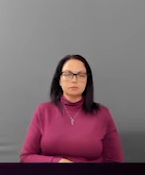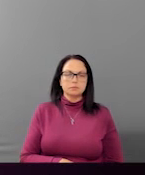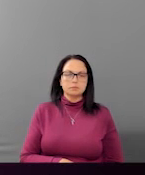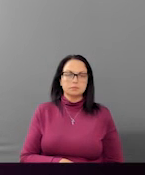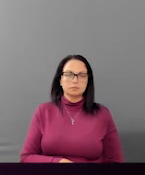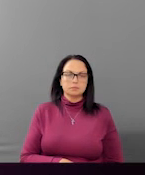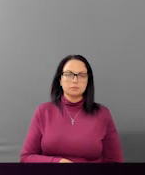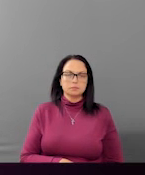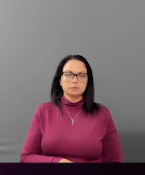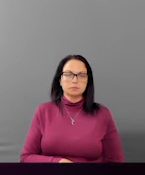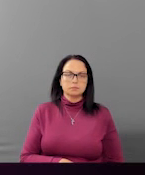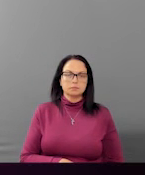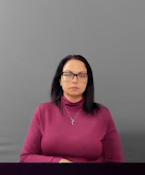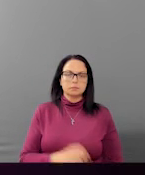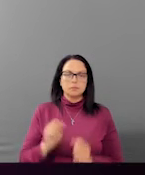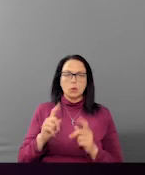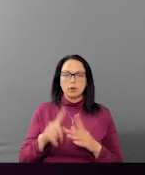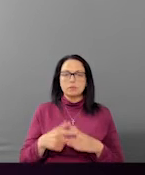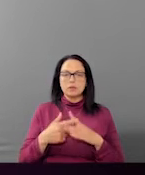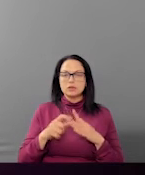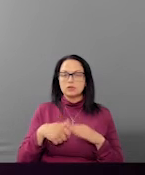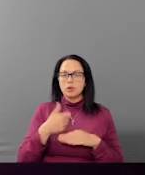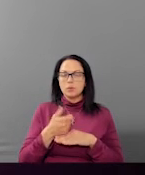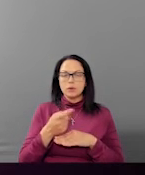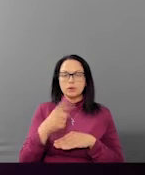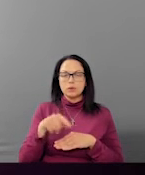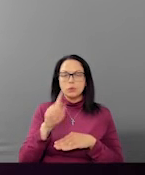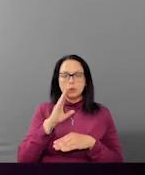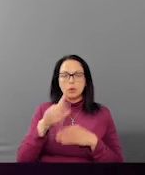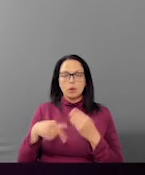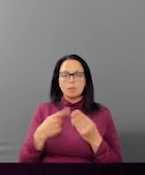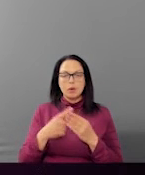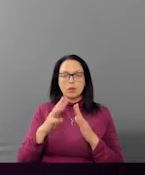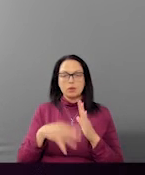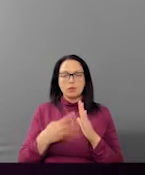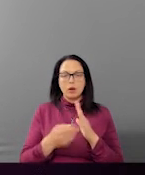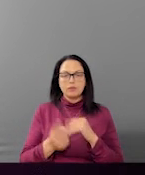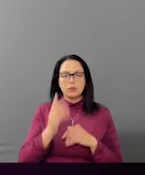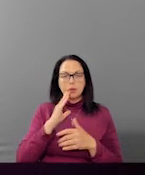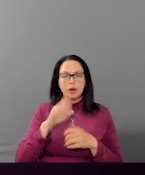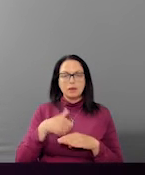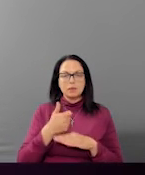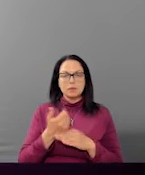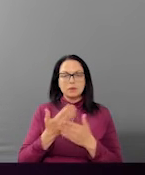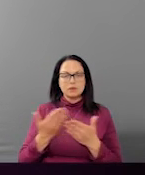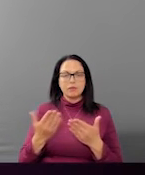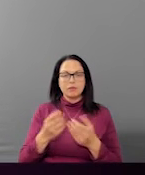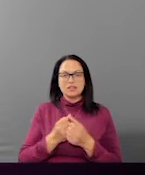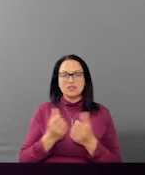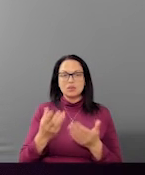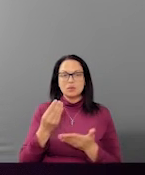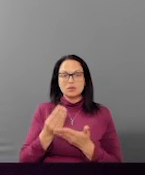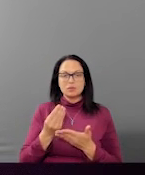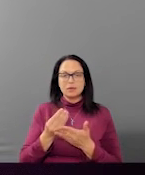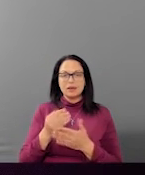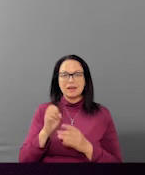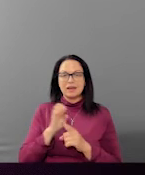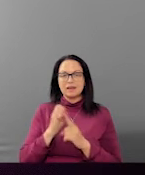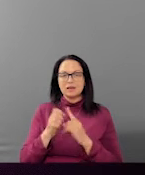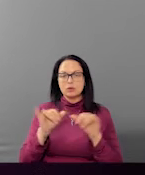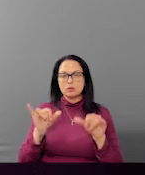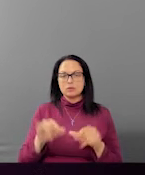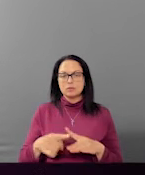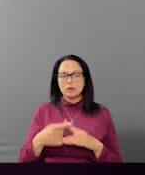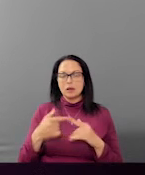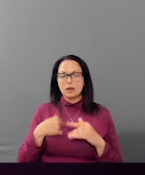there we go. Okay, now start building. Now you know all about the graph. You know how to build stuff. So much money in the ecosystem to get started. I got started through the